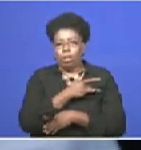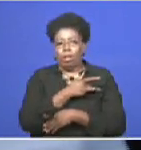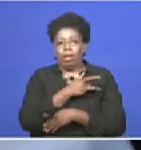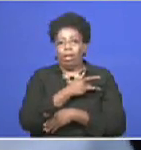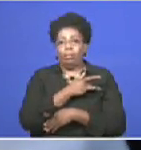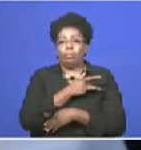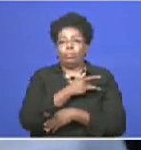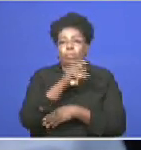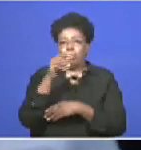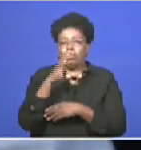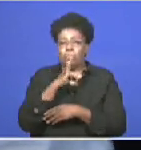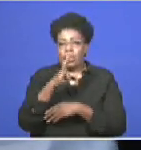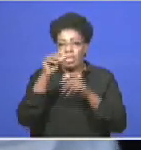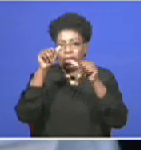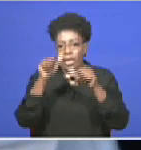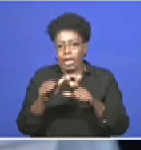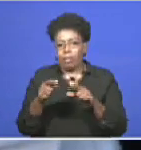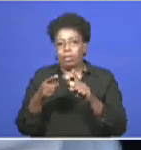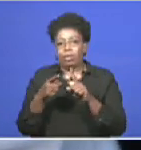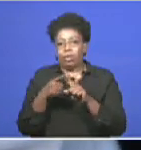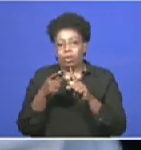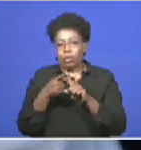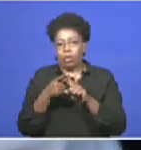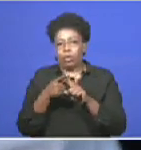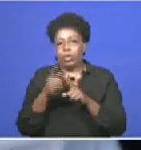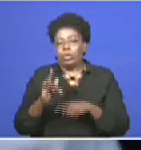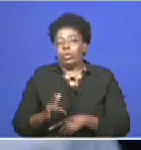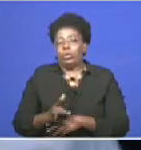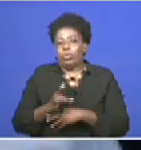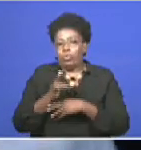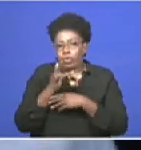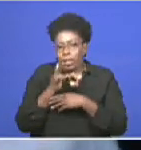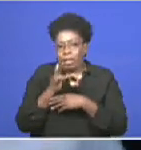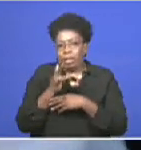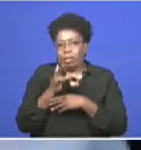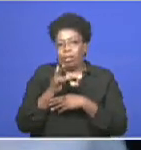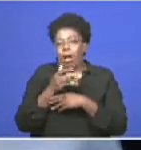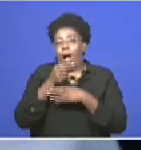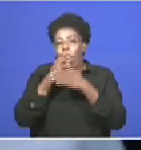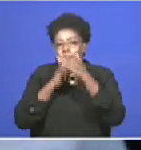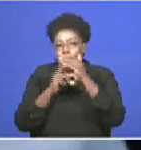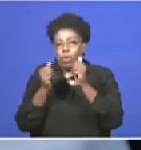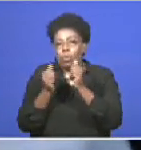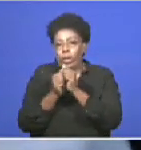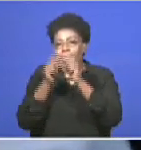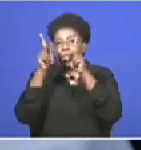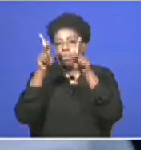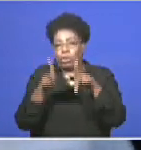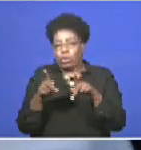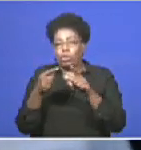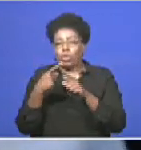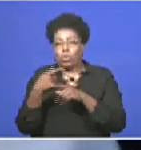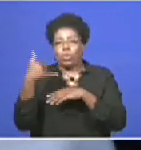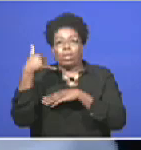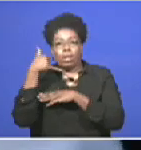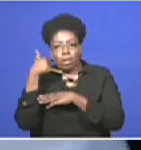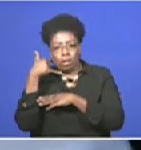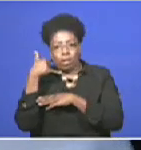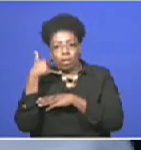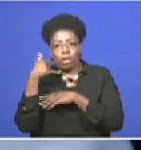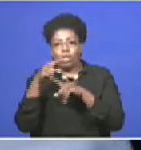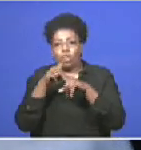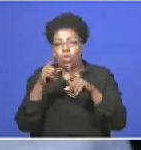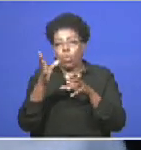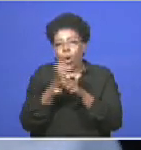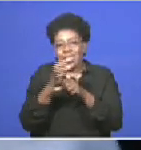they have to be able to empathize with persons that are calling, not sympathize, because you don't